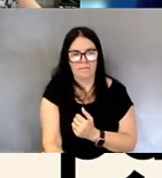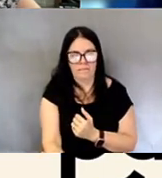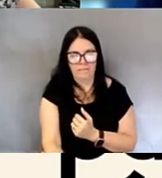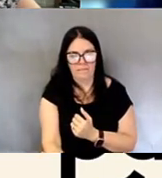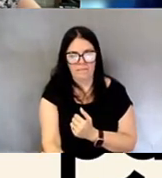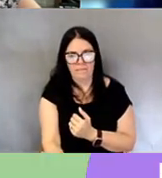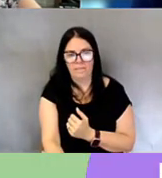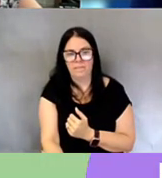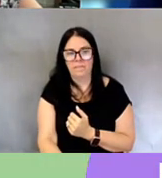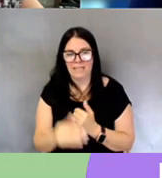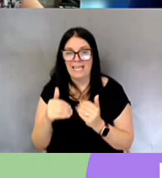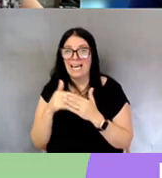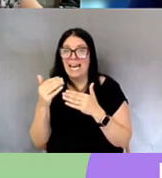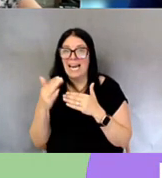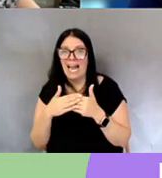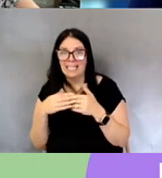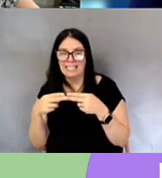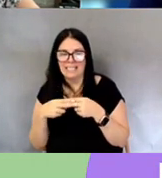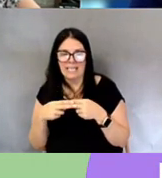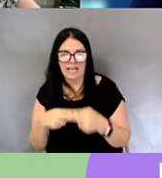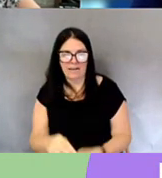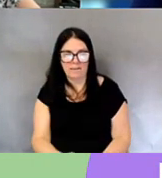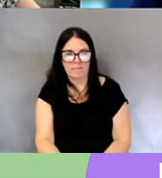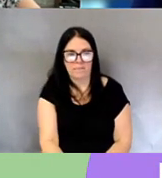Next slide, please.